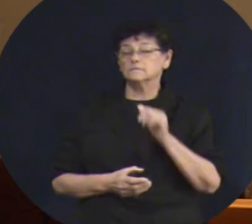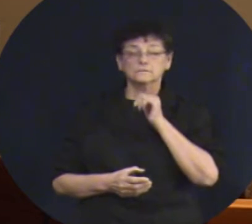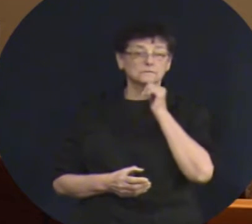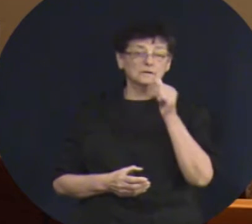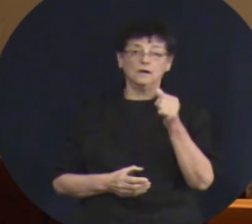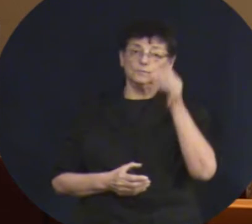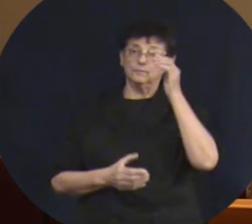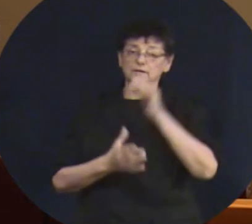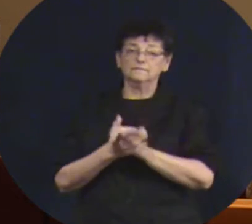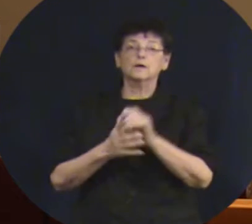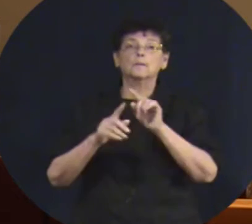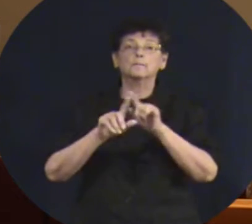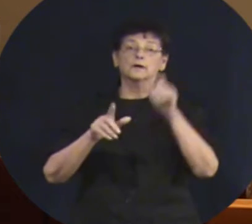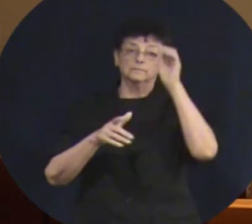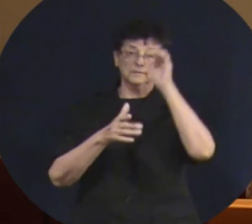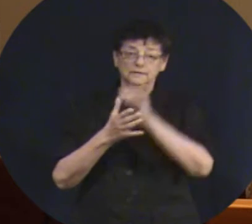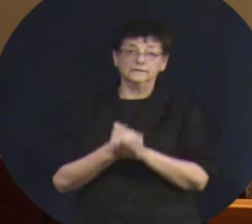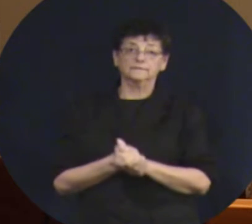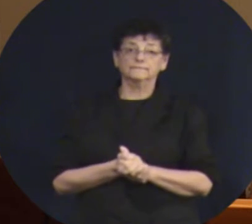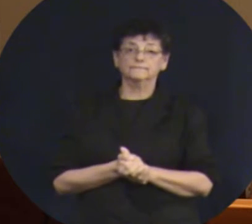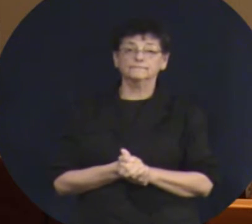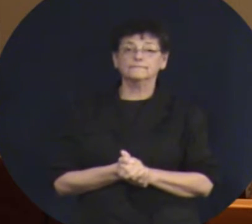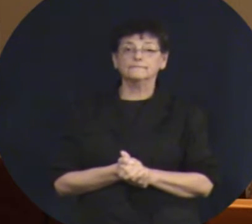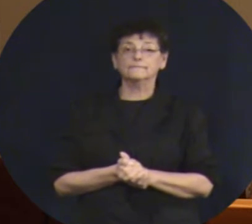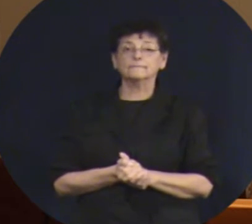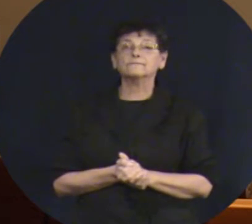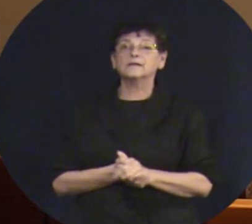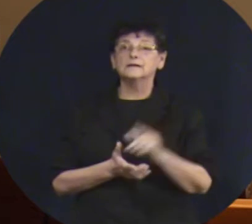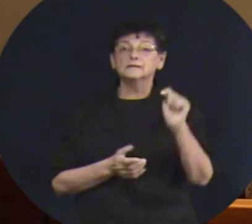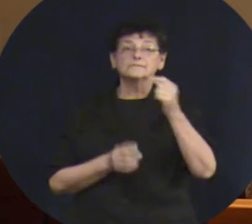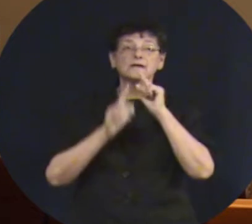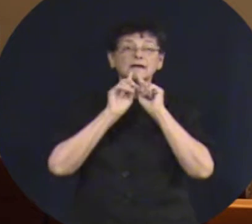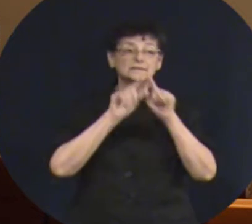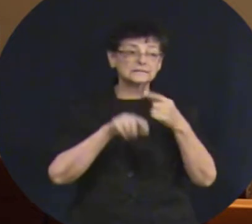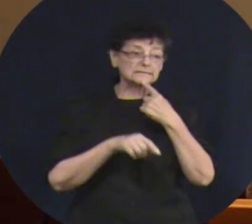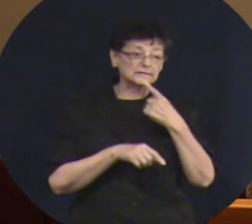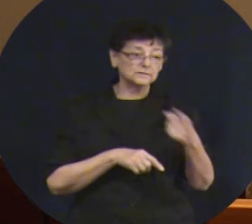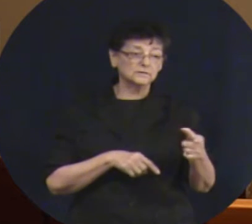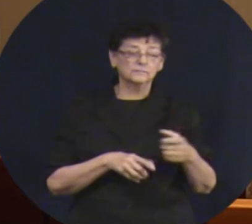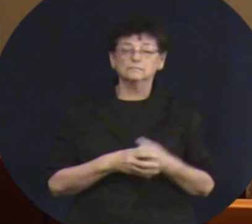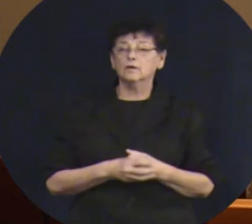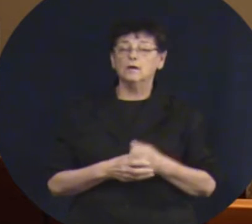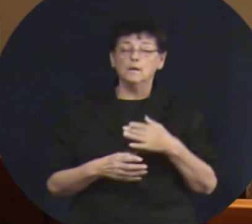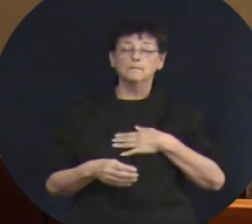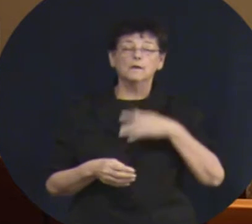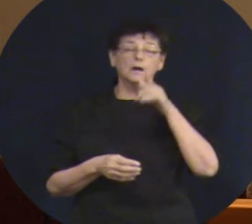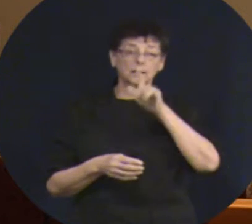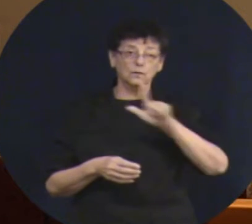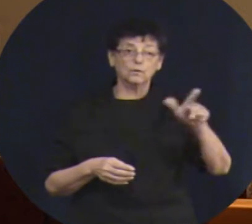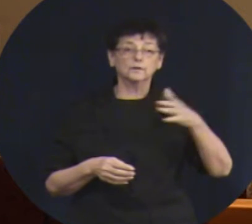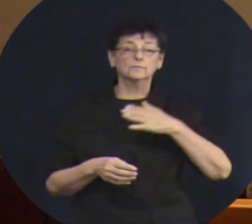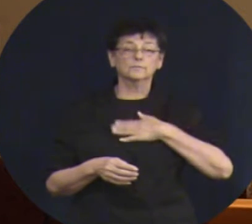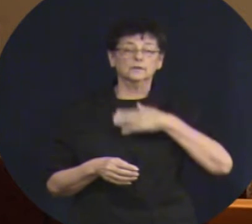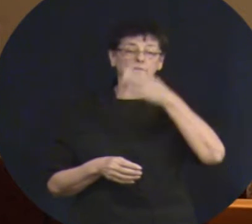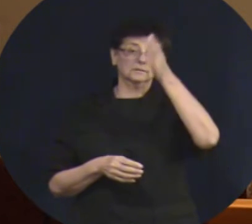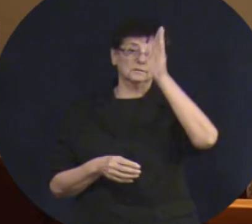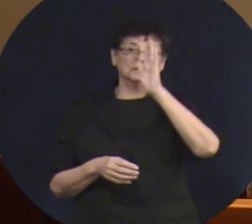be unbelieving, but believe." Thomas answered and said to him, "My Lord and my